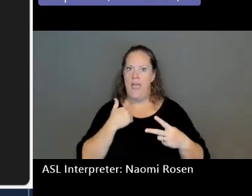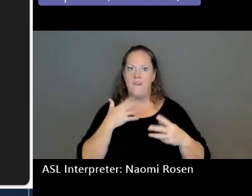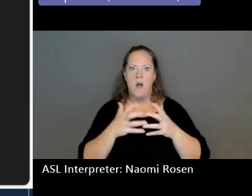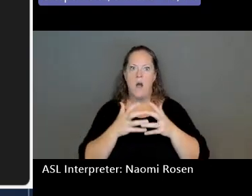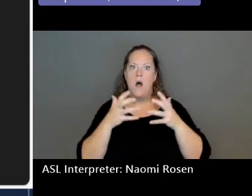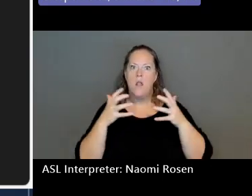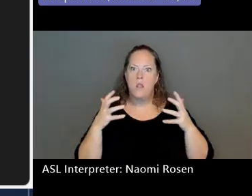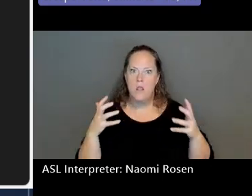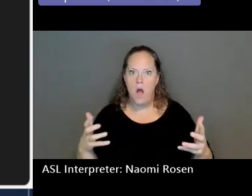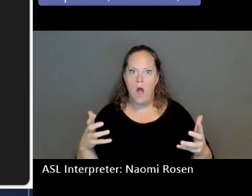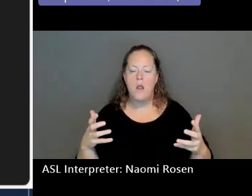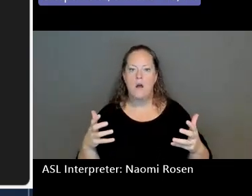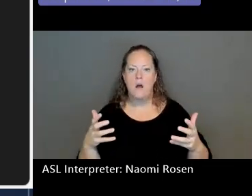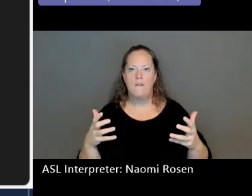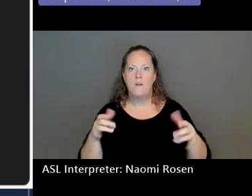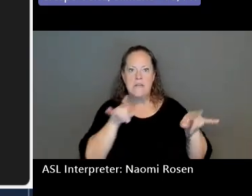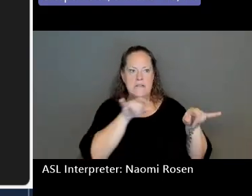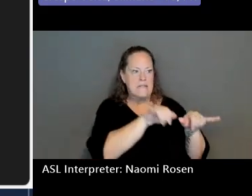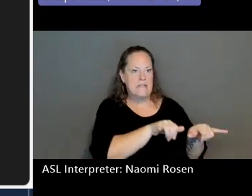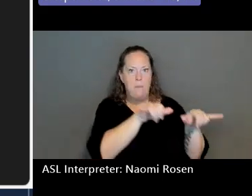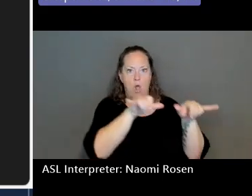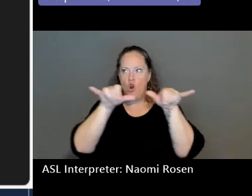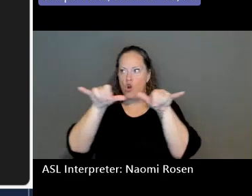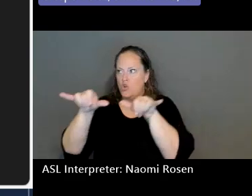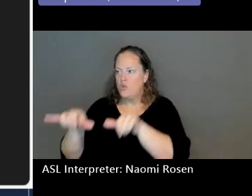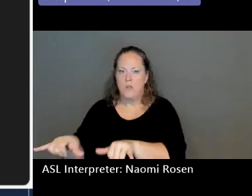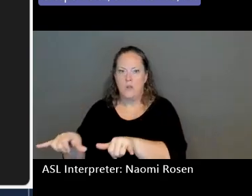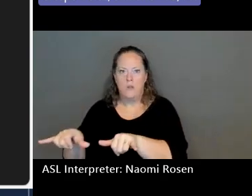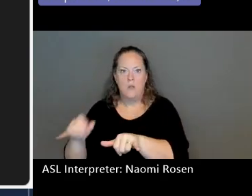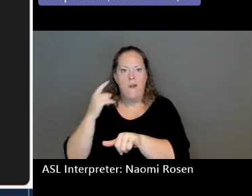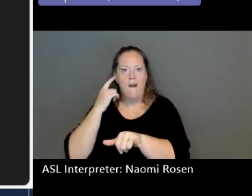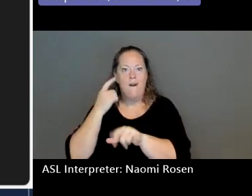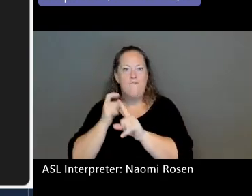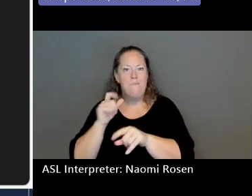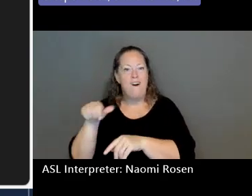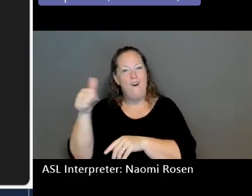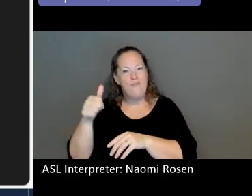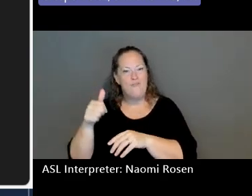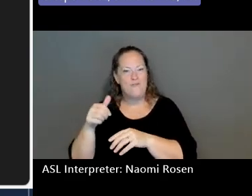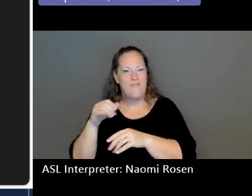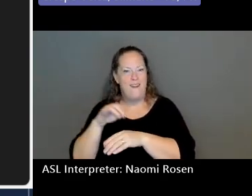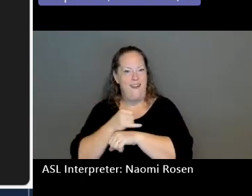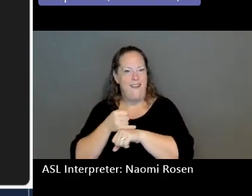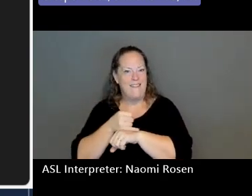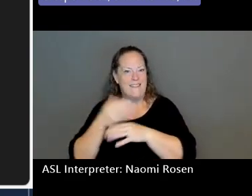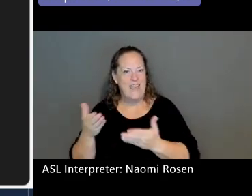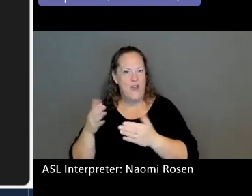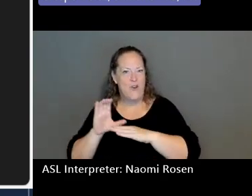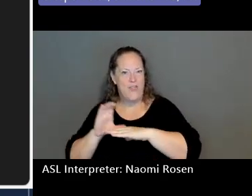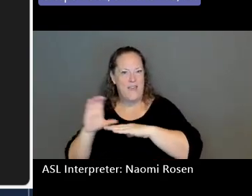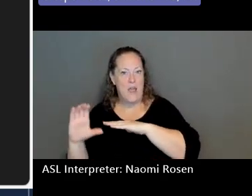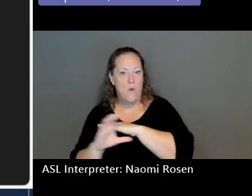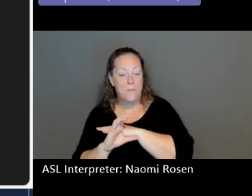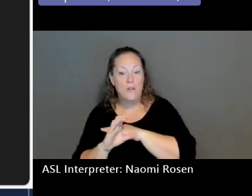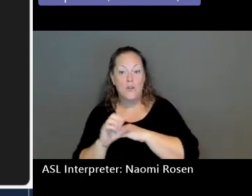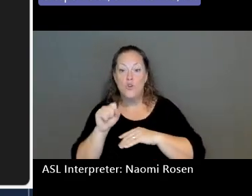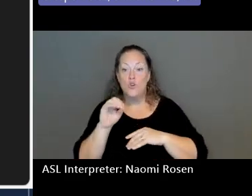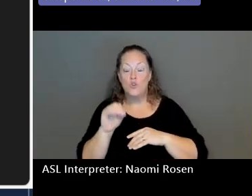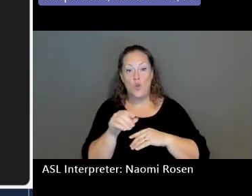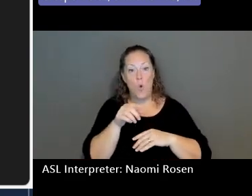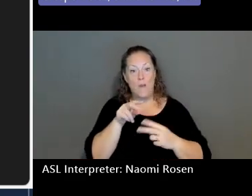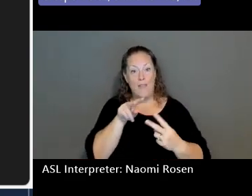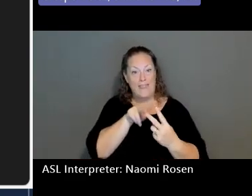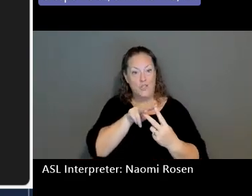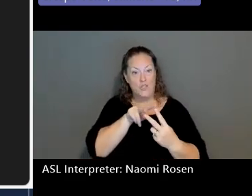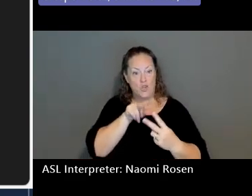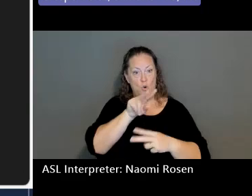geography, topography, similar to other islands in the Caribbean. And so they may serve as an example